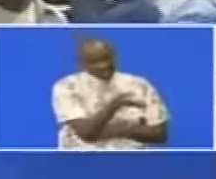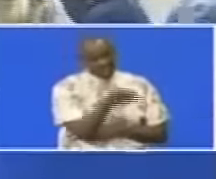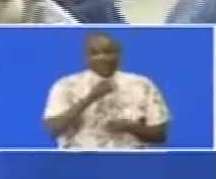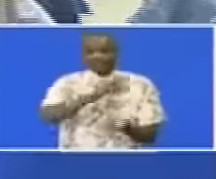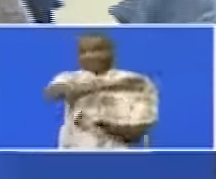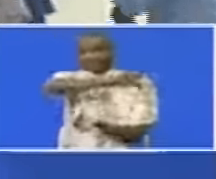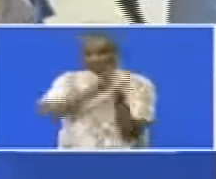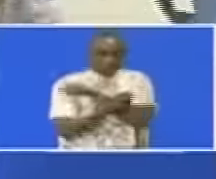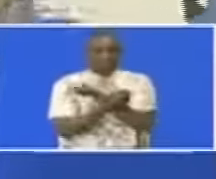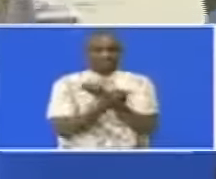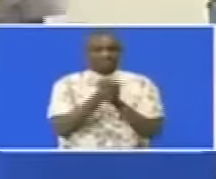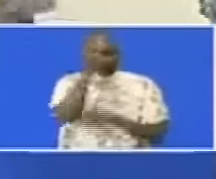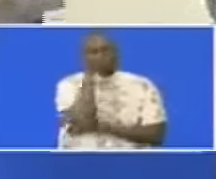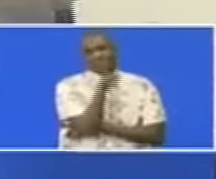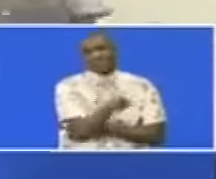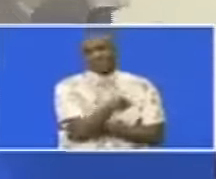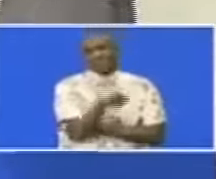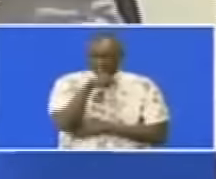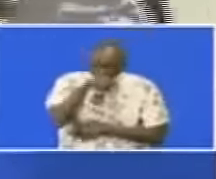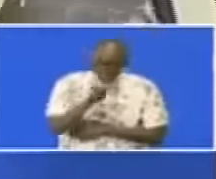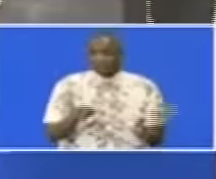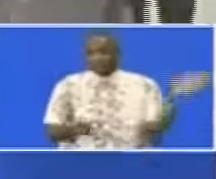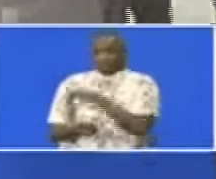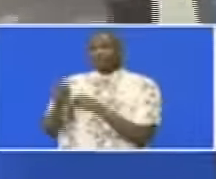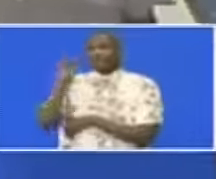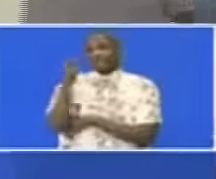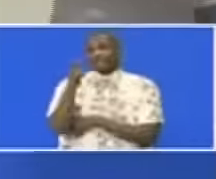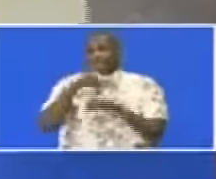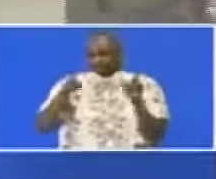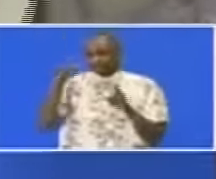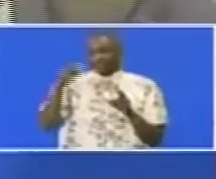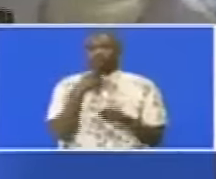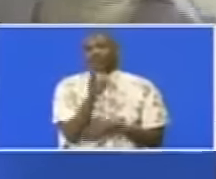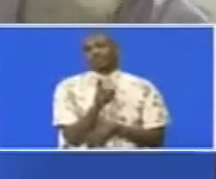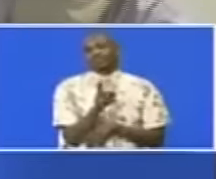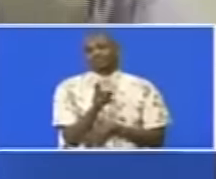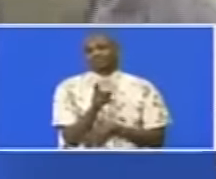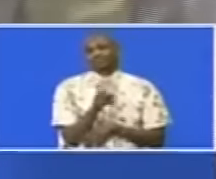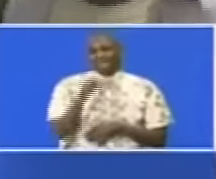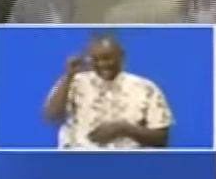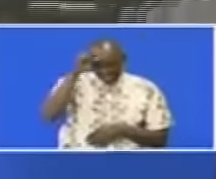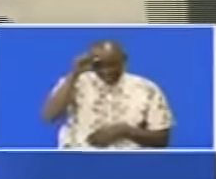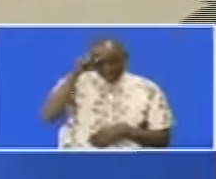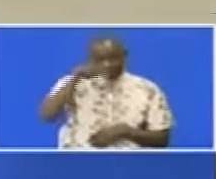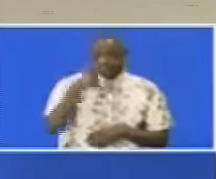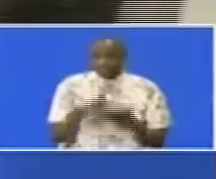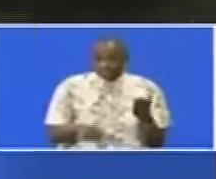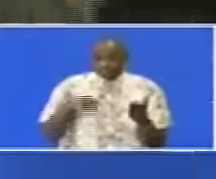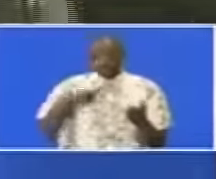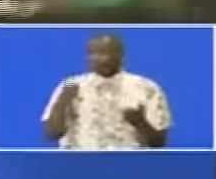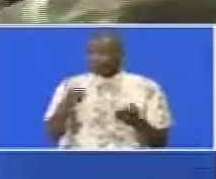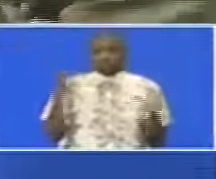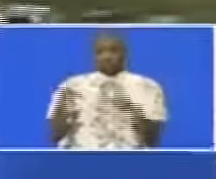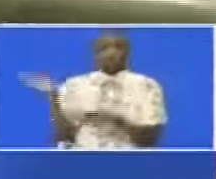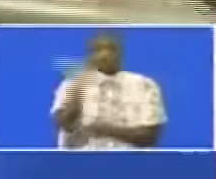government, the young men fled back into Kenya, but were not wanted. A government clampdown forced them back into